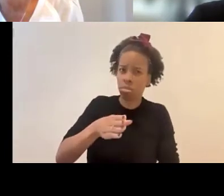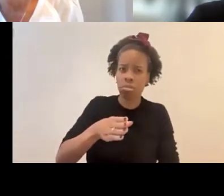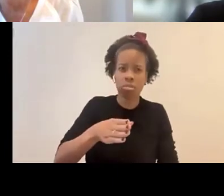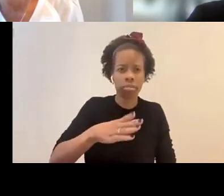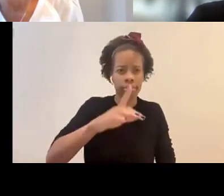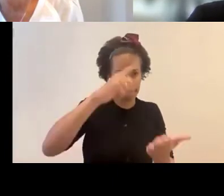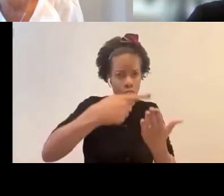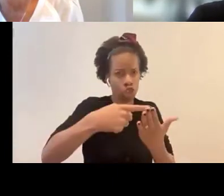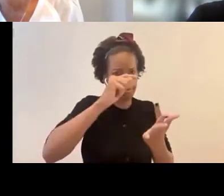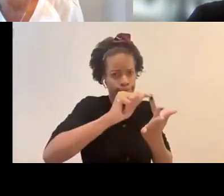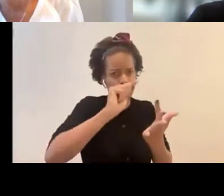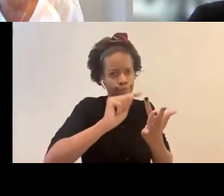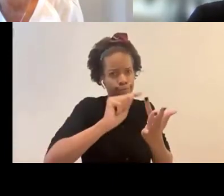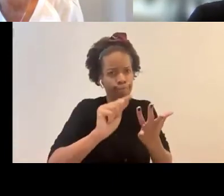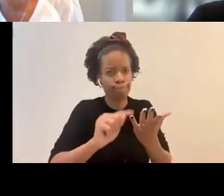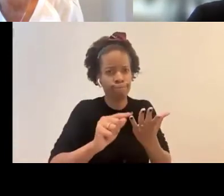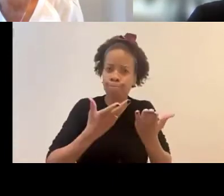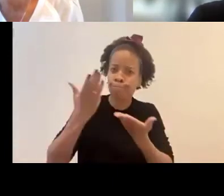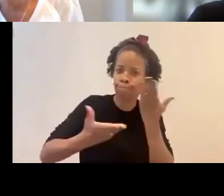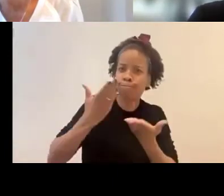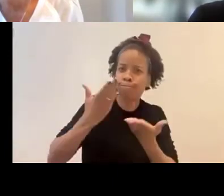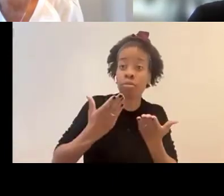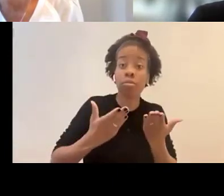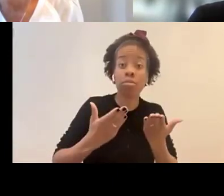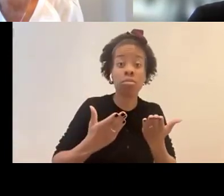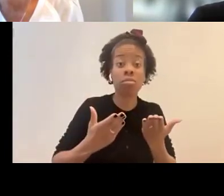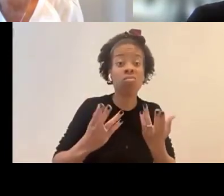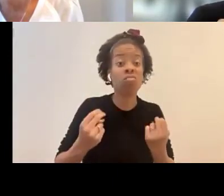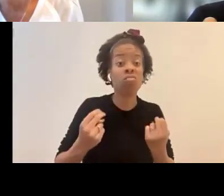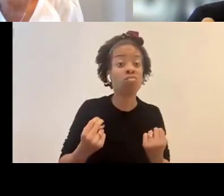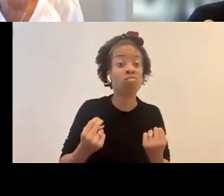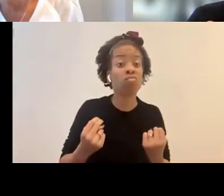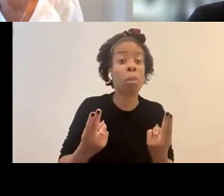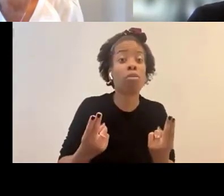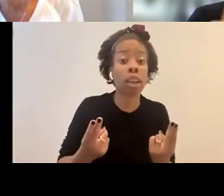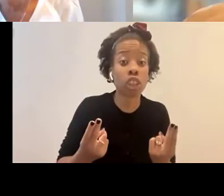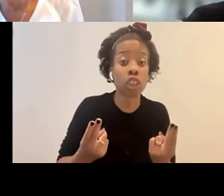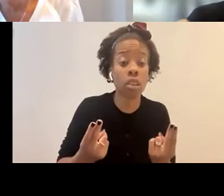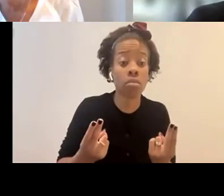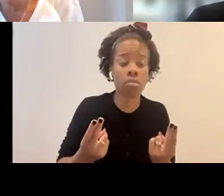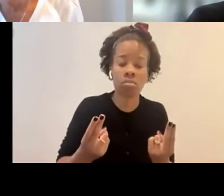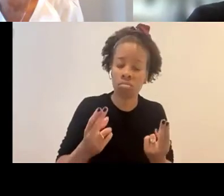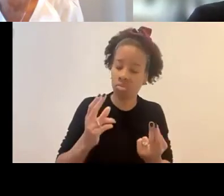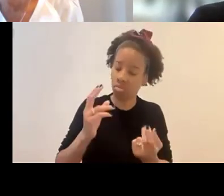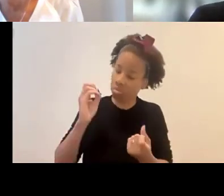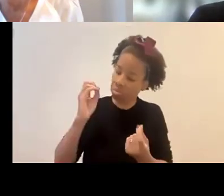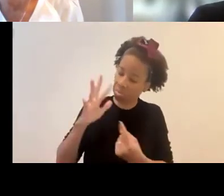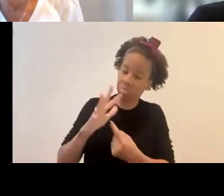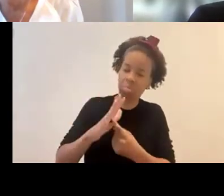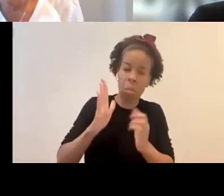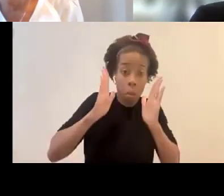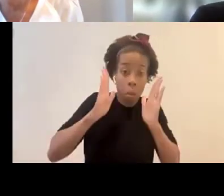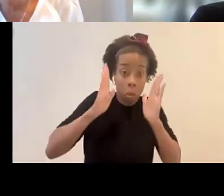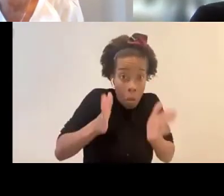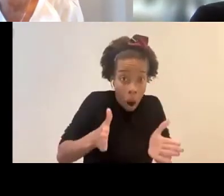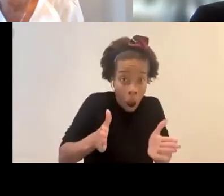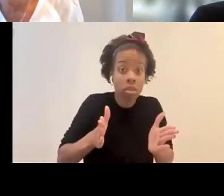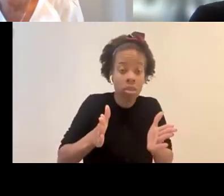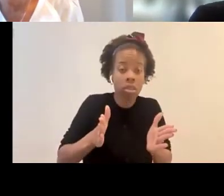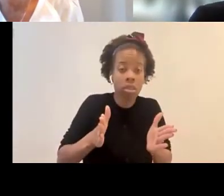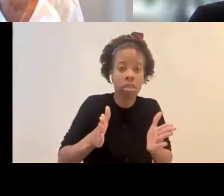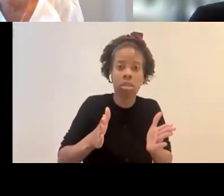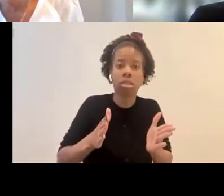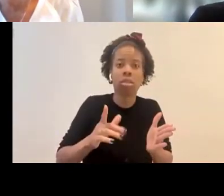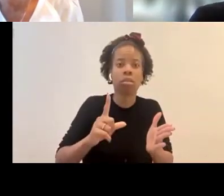said that reparations are critical, must be, for the egregious wrongs